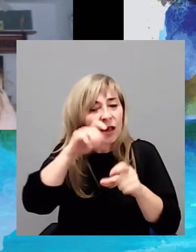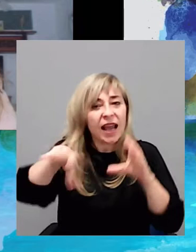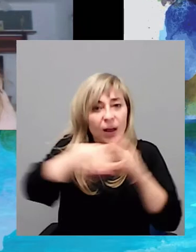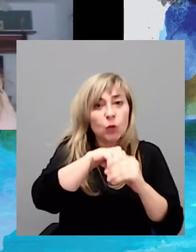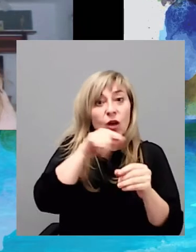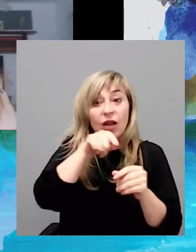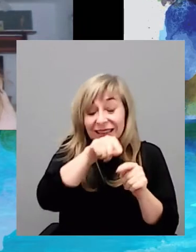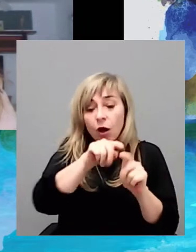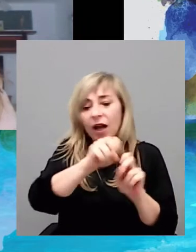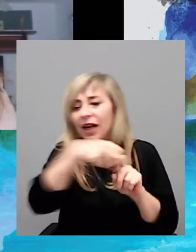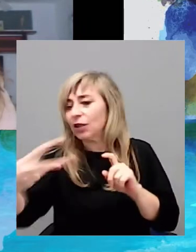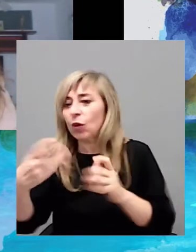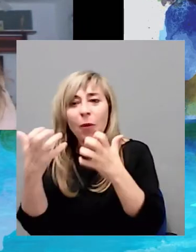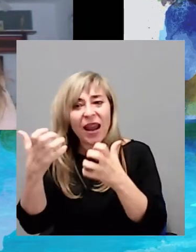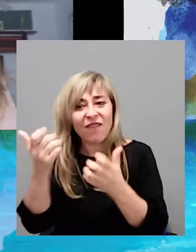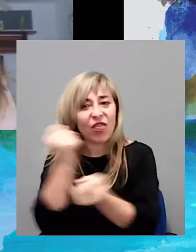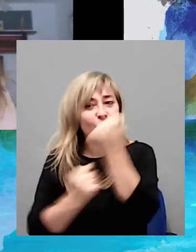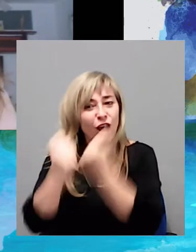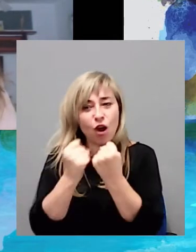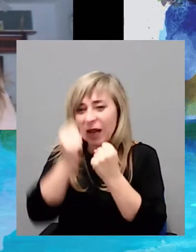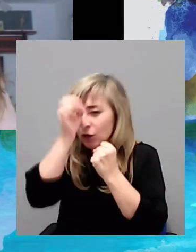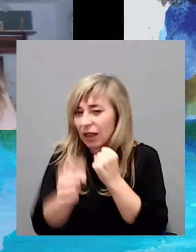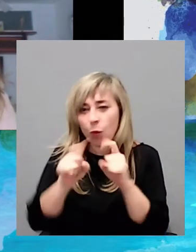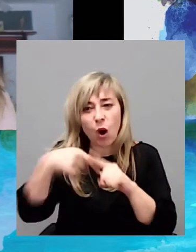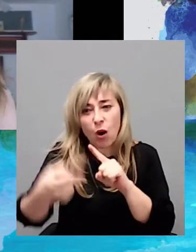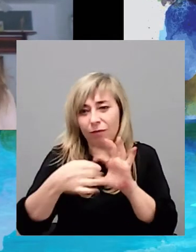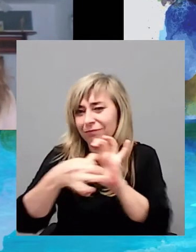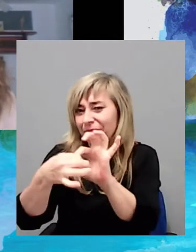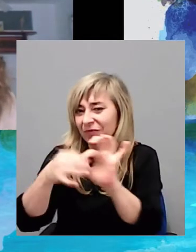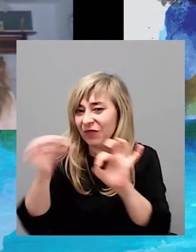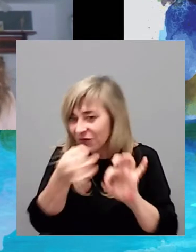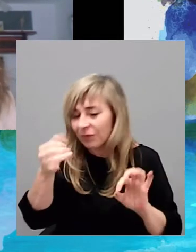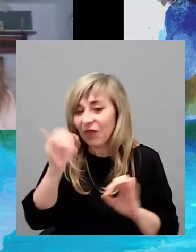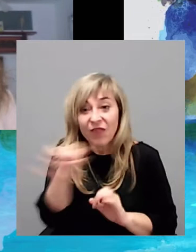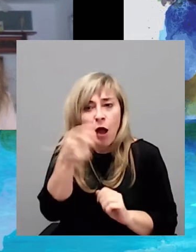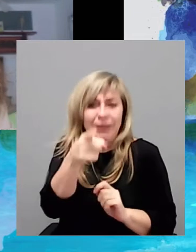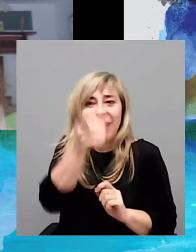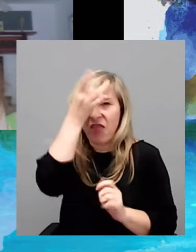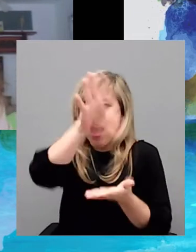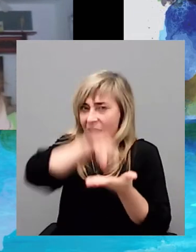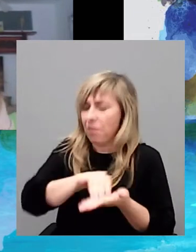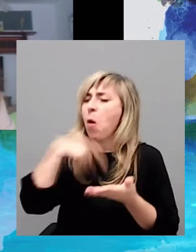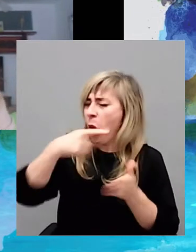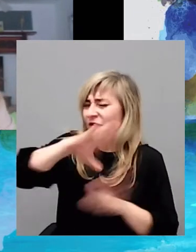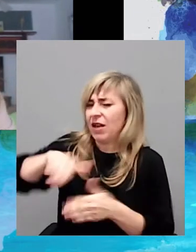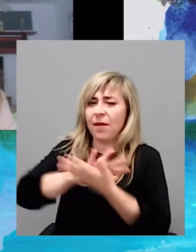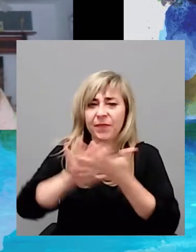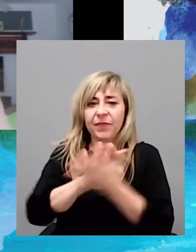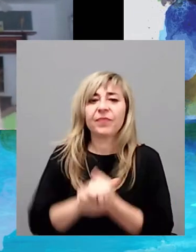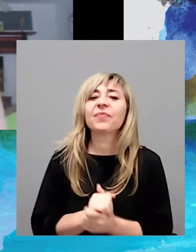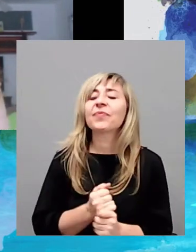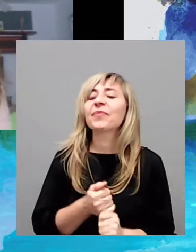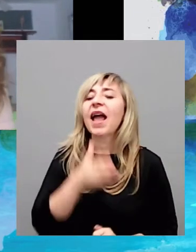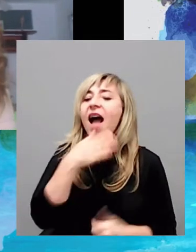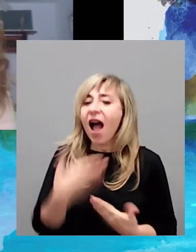on investment on accessibility. And we'll be able to talk about this later on. Now, Maria Luisa